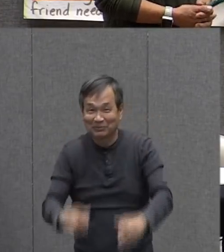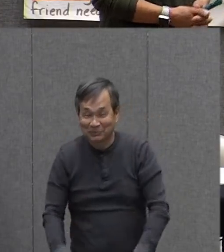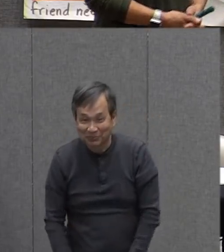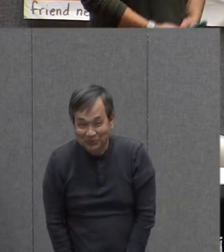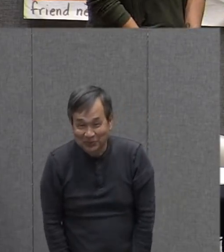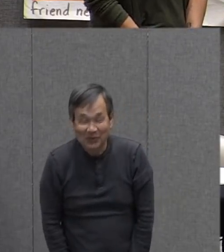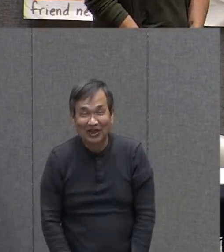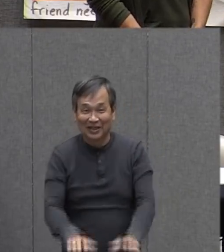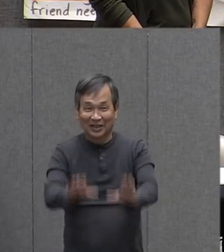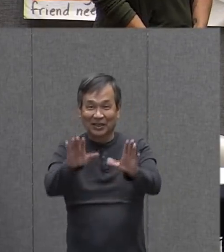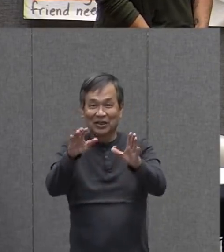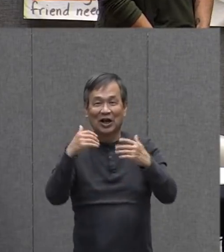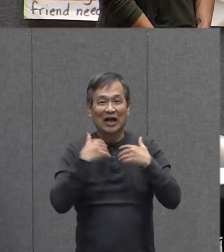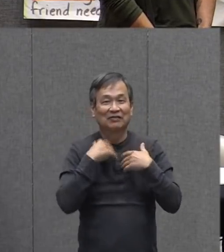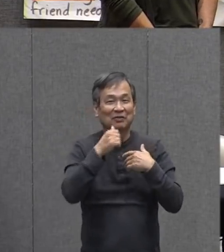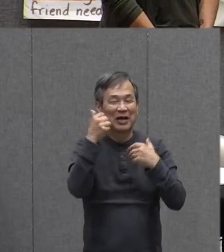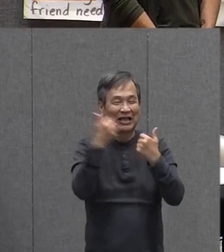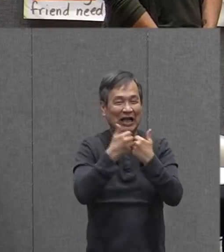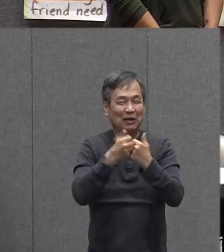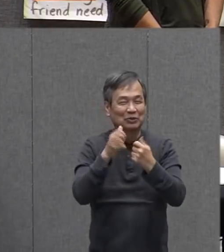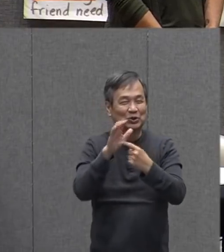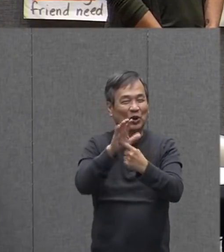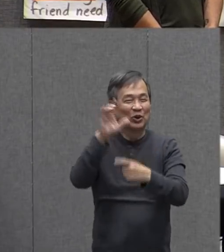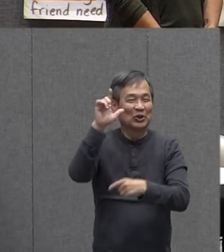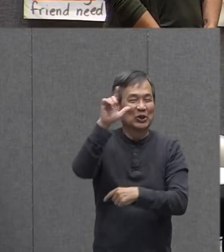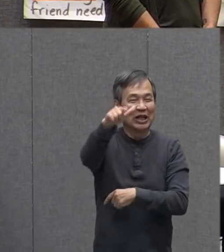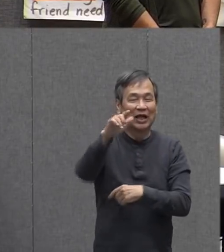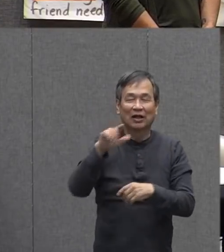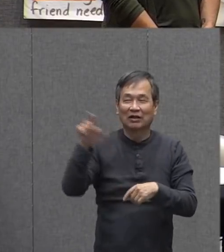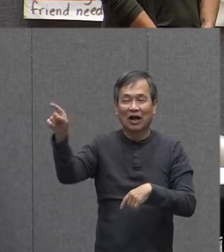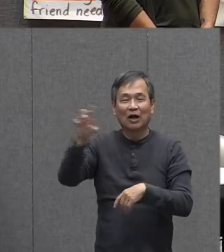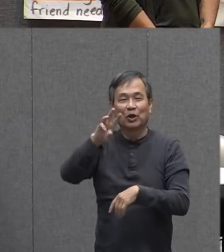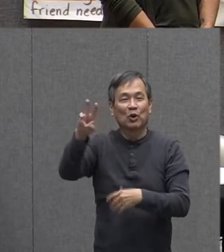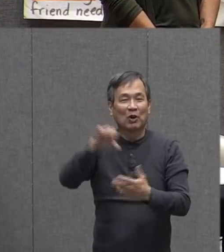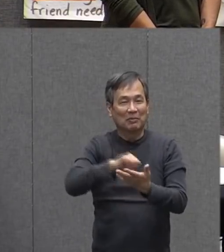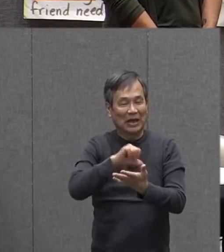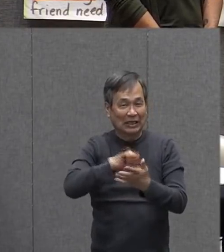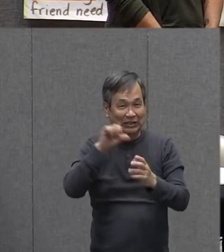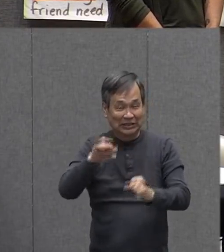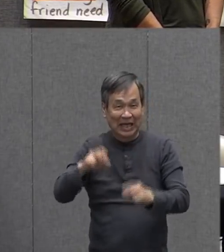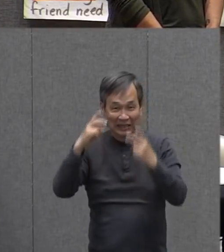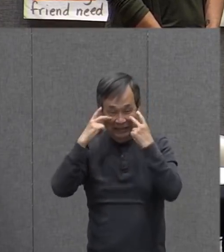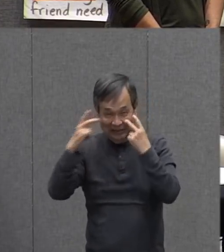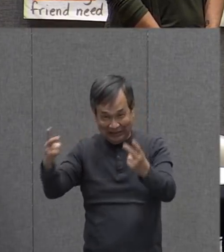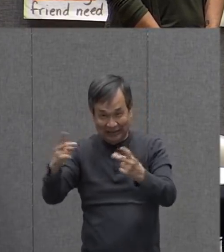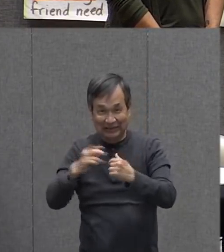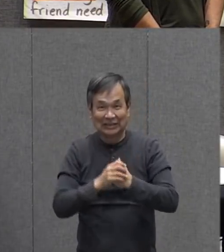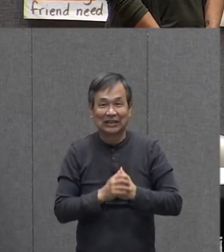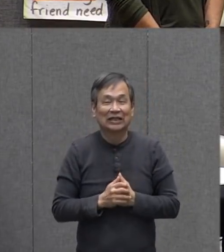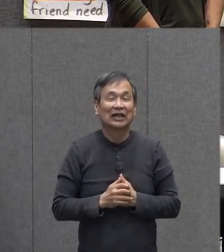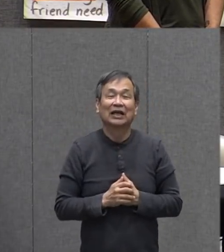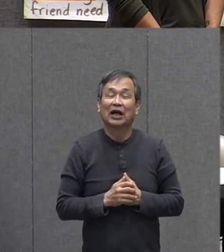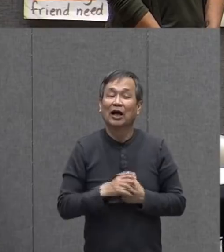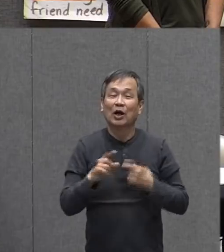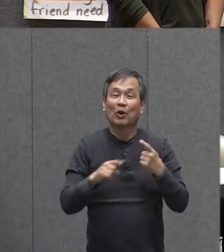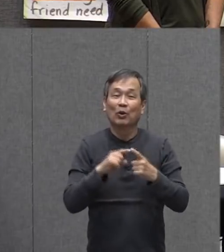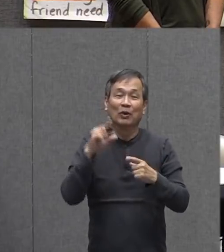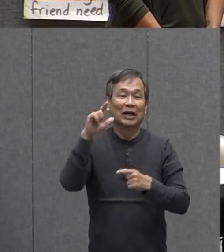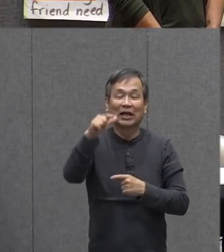of 4, so maybe I had 2, I'm starting with those groups in the rows in the column of